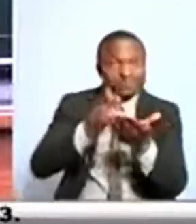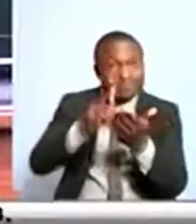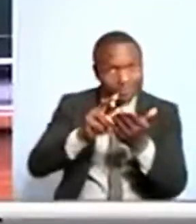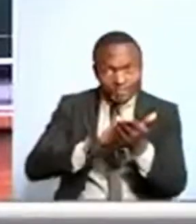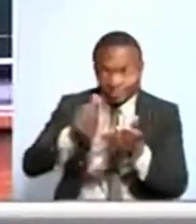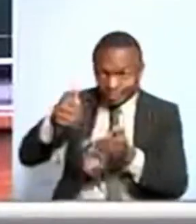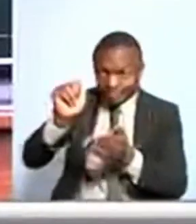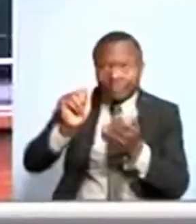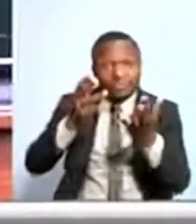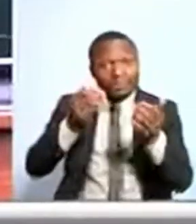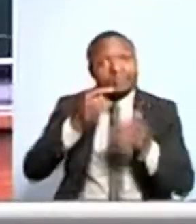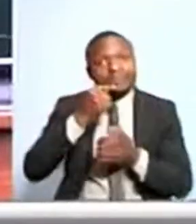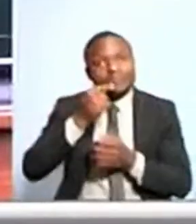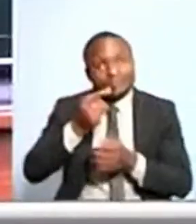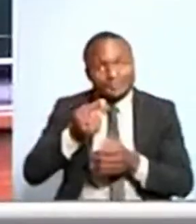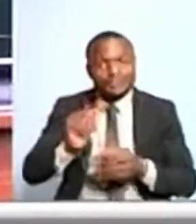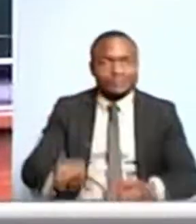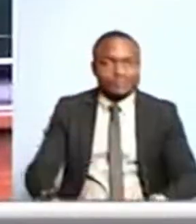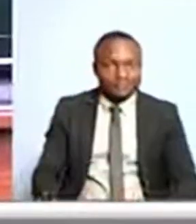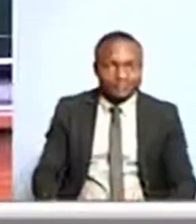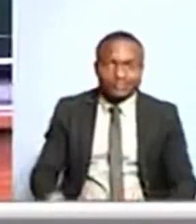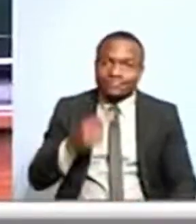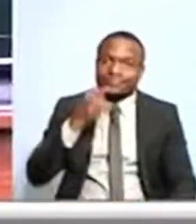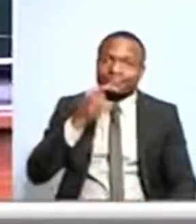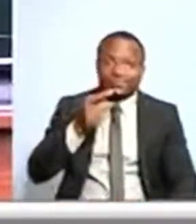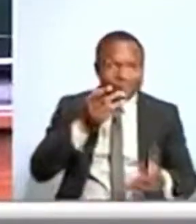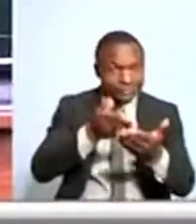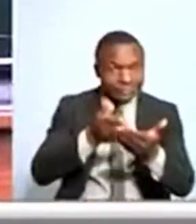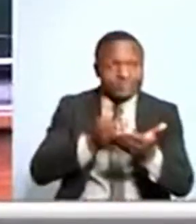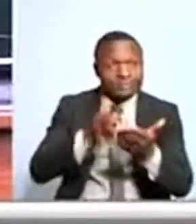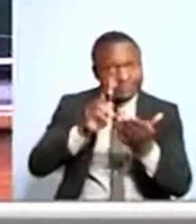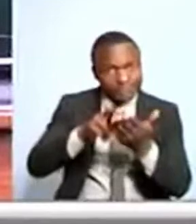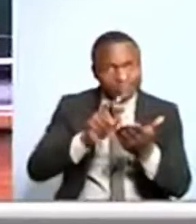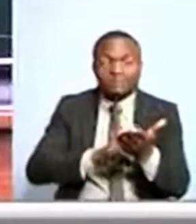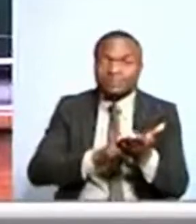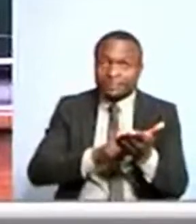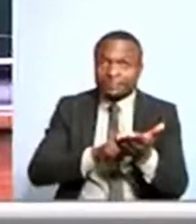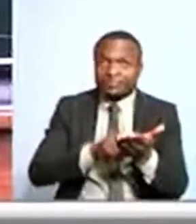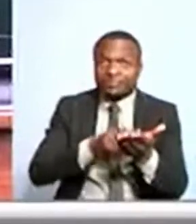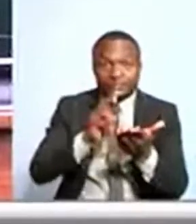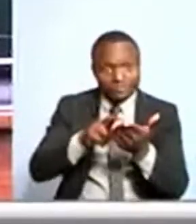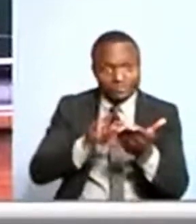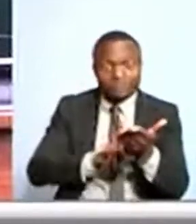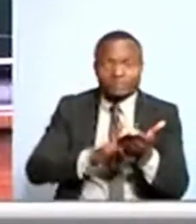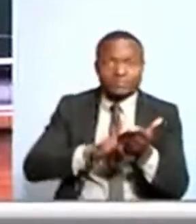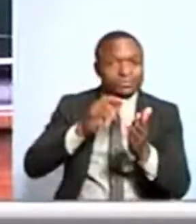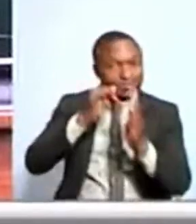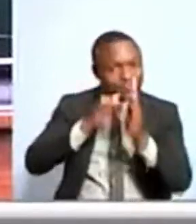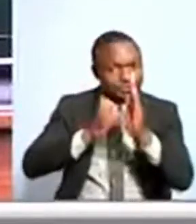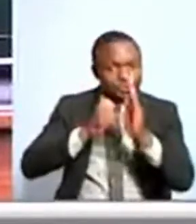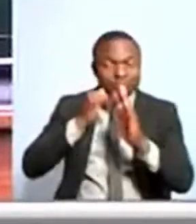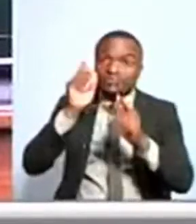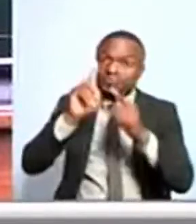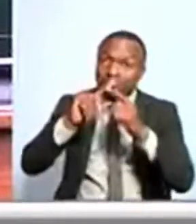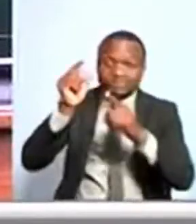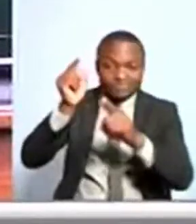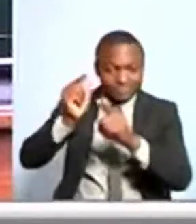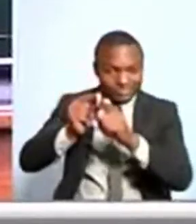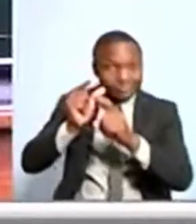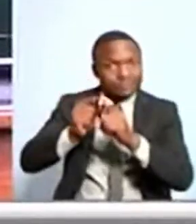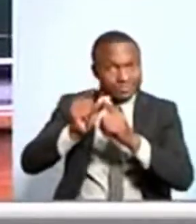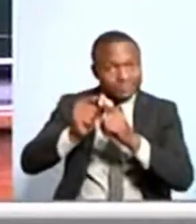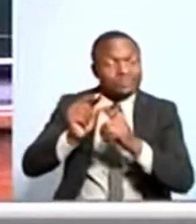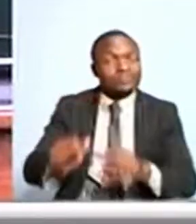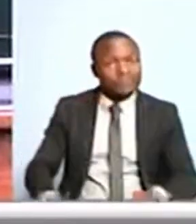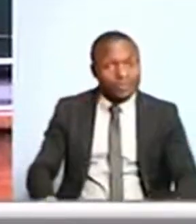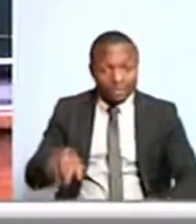to say also, just to make sure I mention this, that this report is actually a report from January to December. So as we